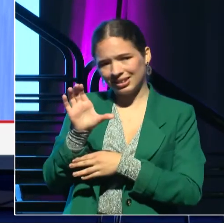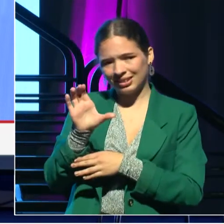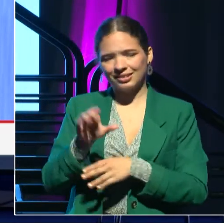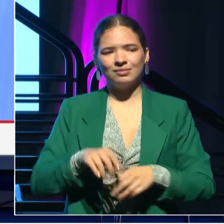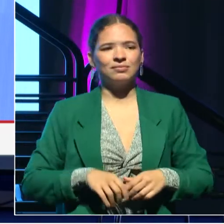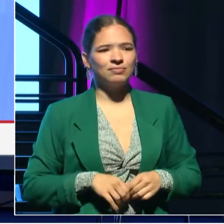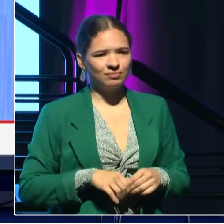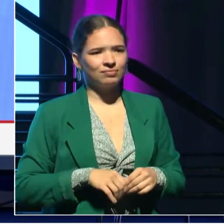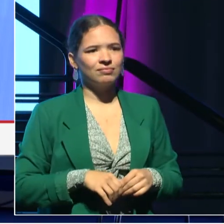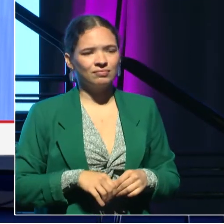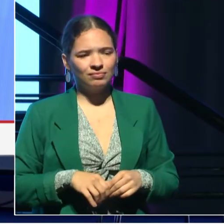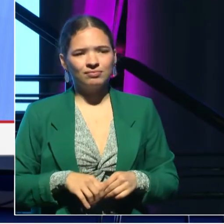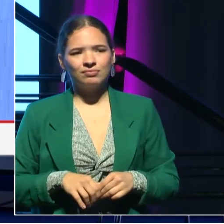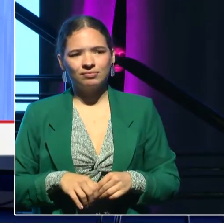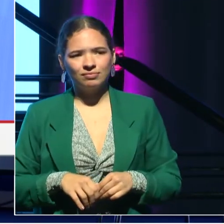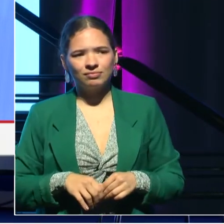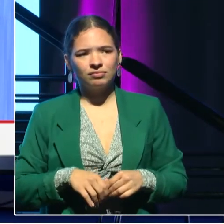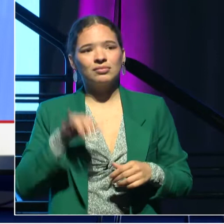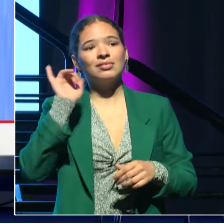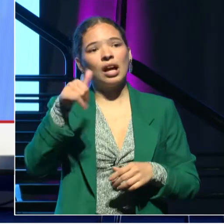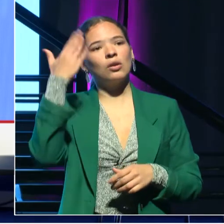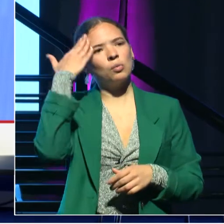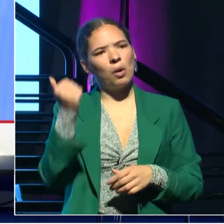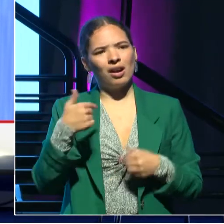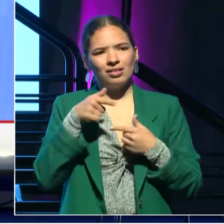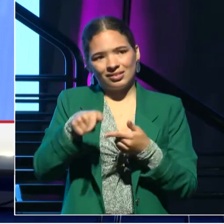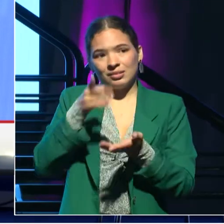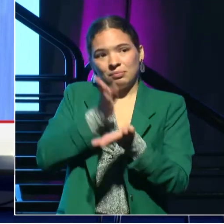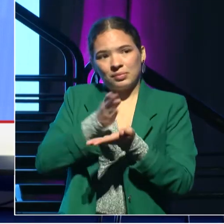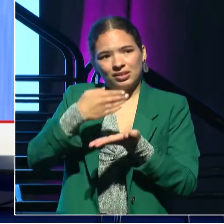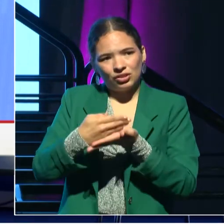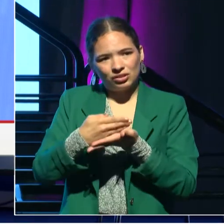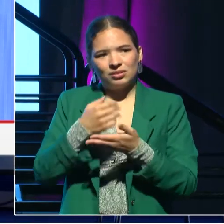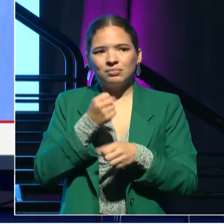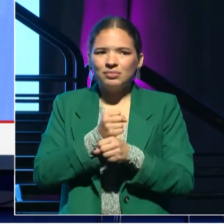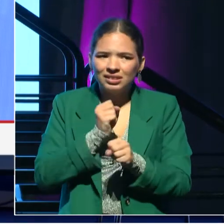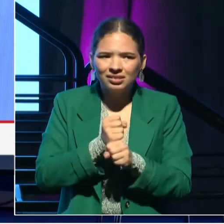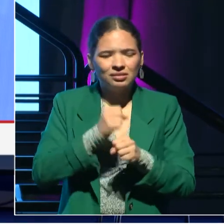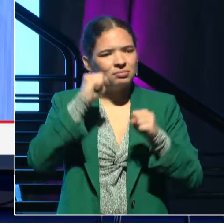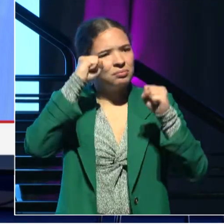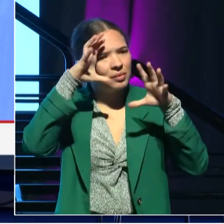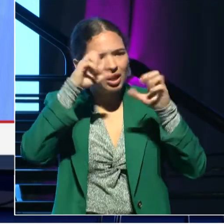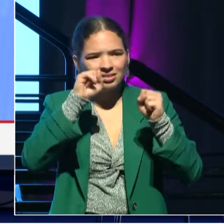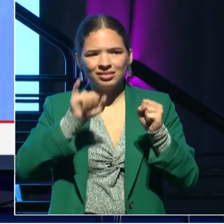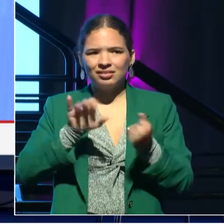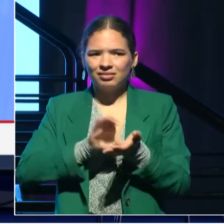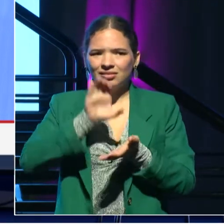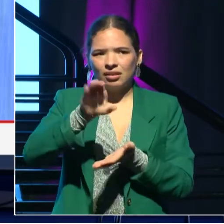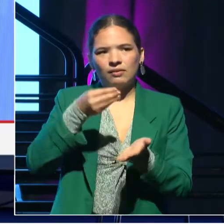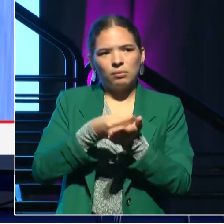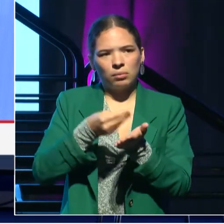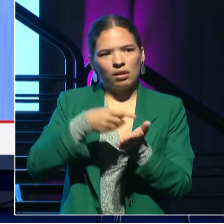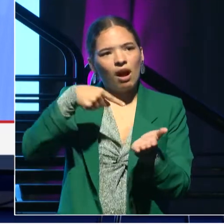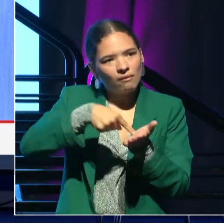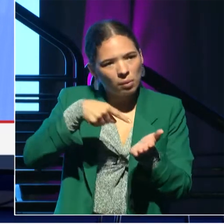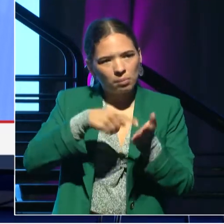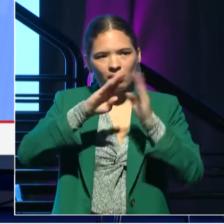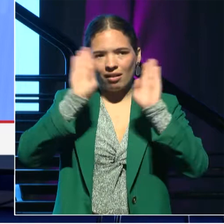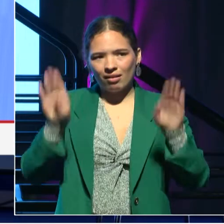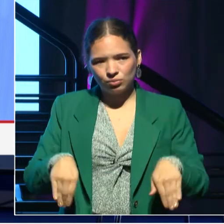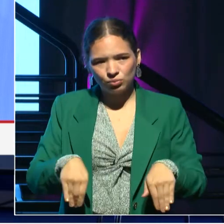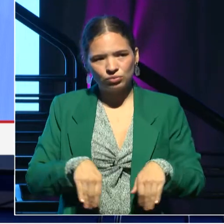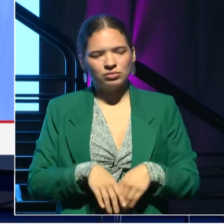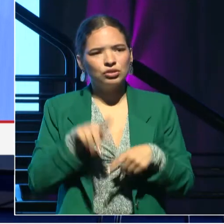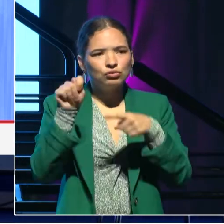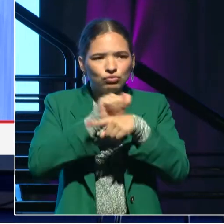have made historic investments in affordable housing, in training DC residents, in